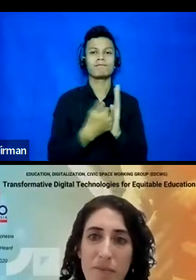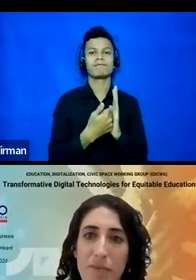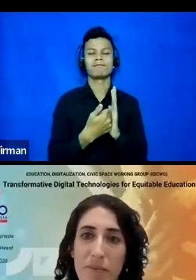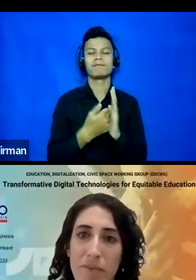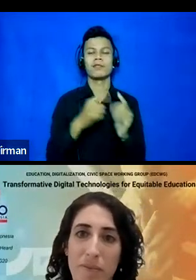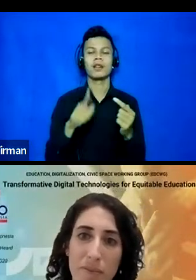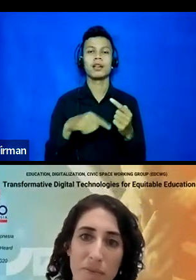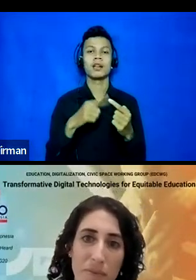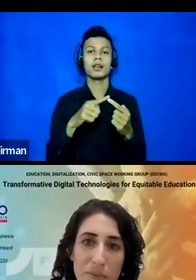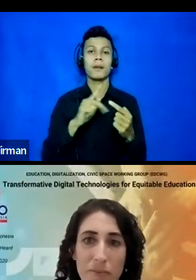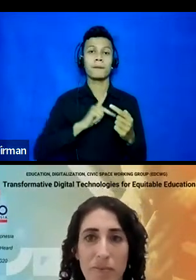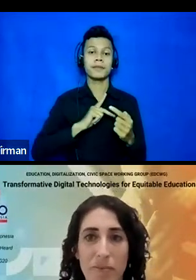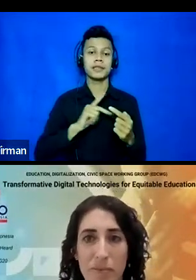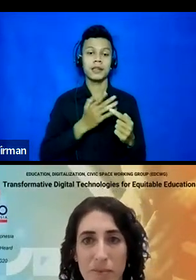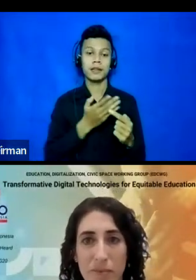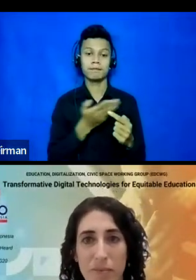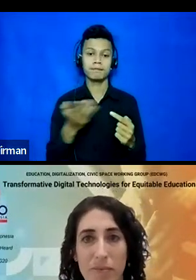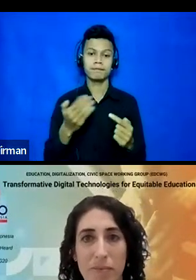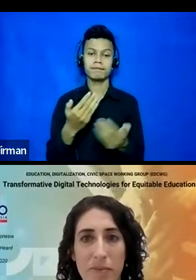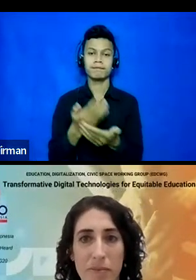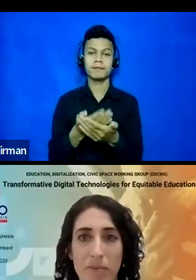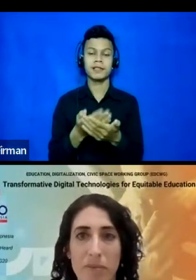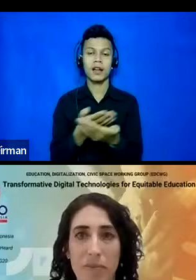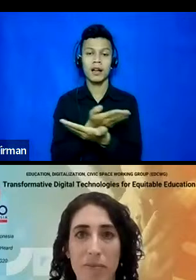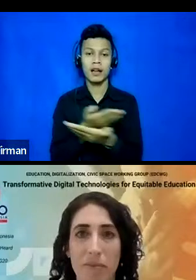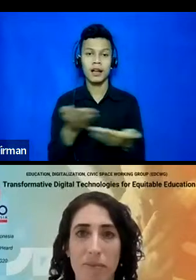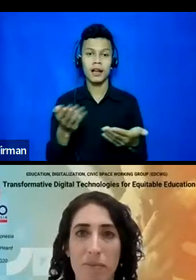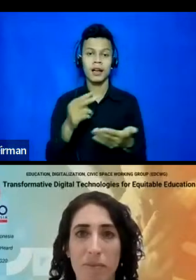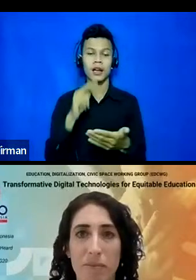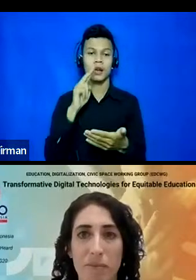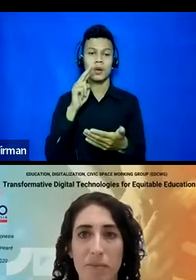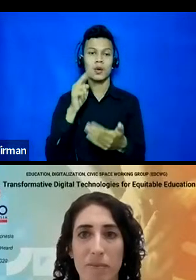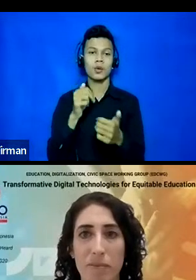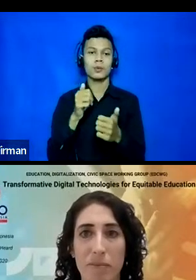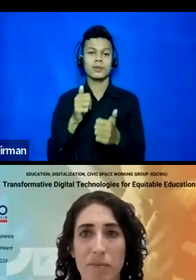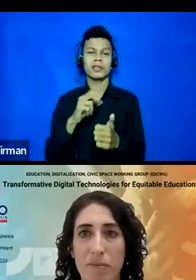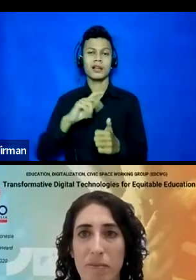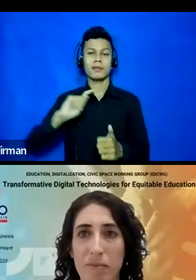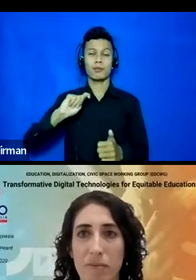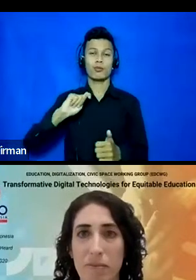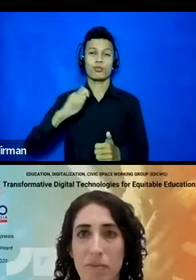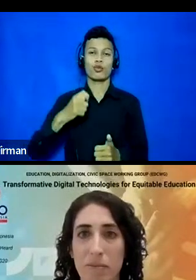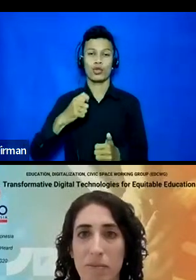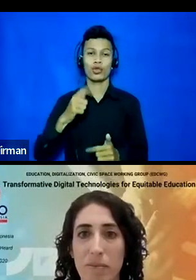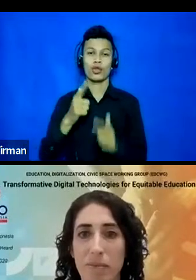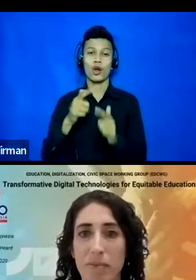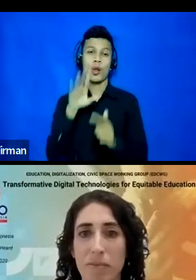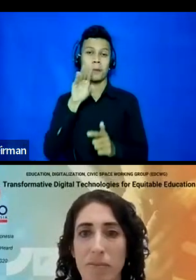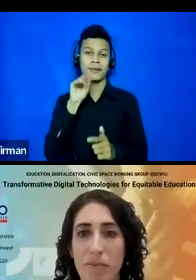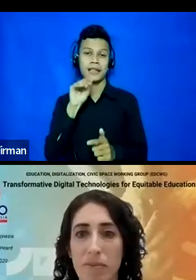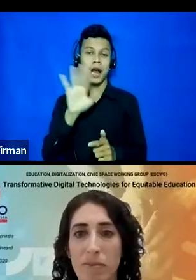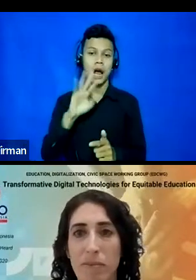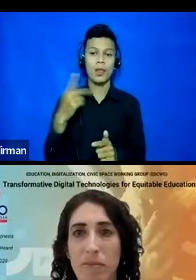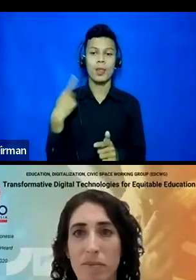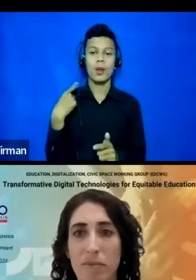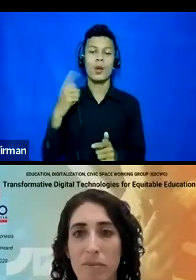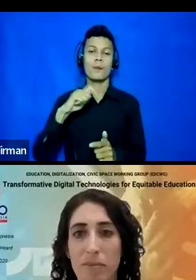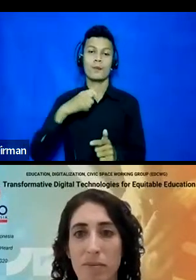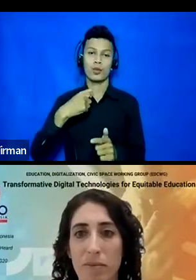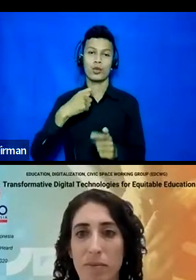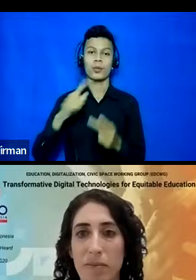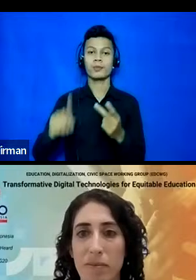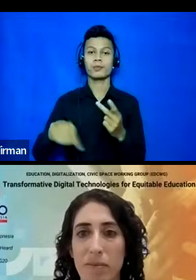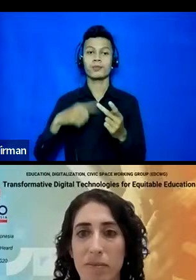we humbly request you to mute your microphone if you're not talking. Second, if you have any comments